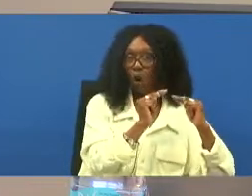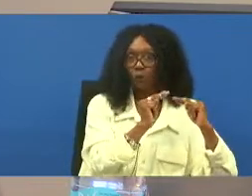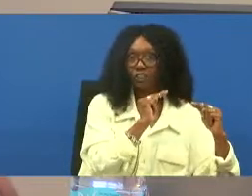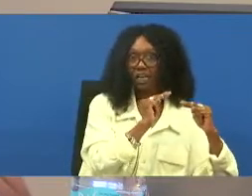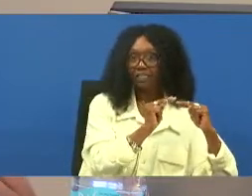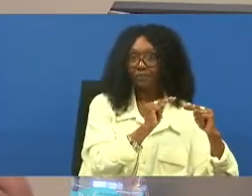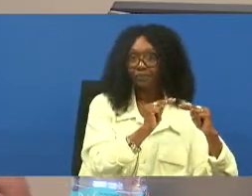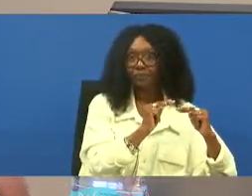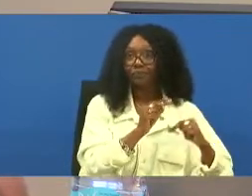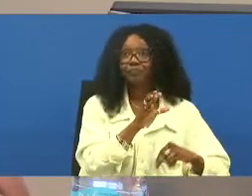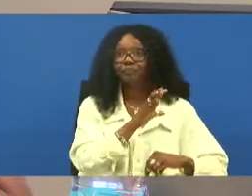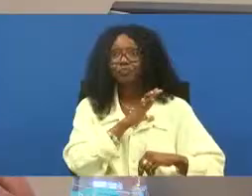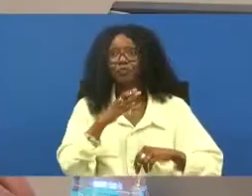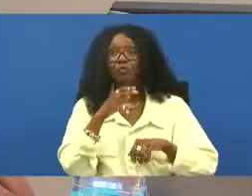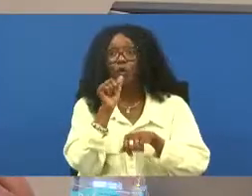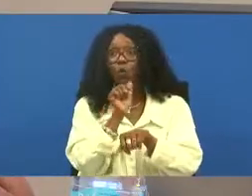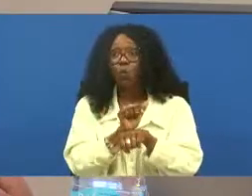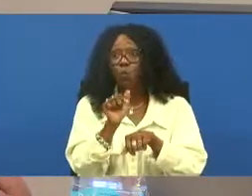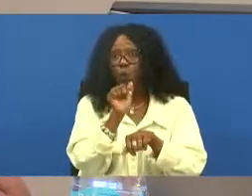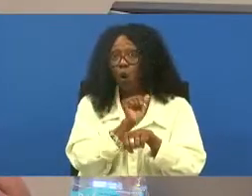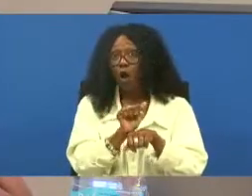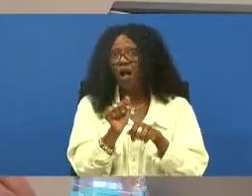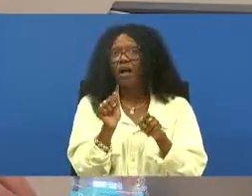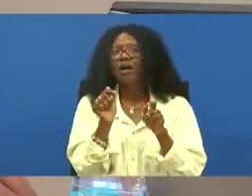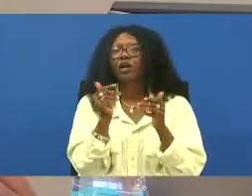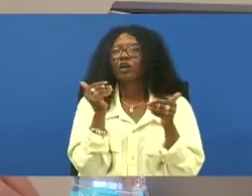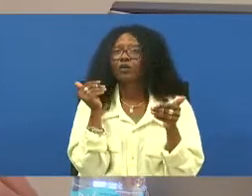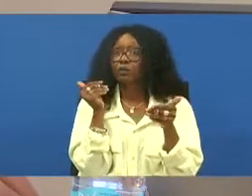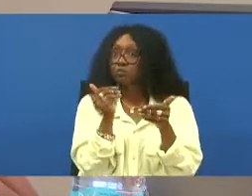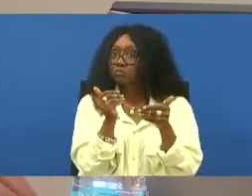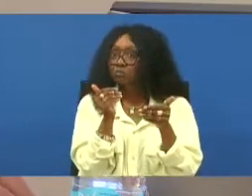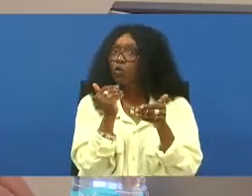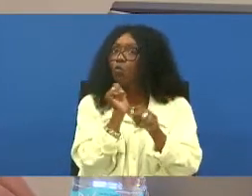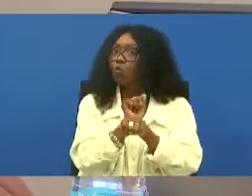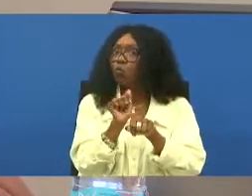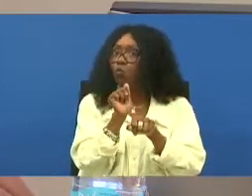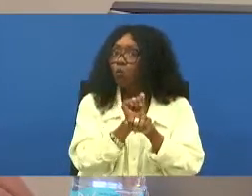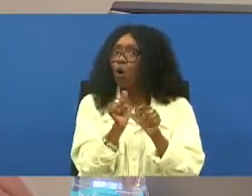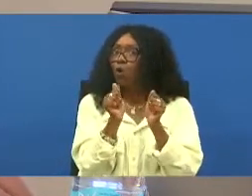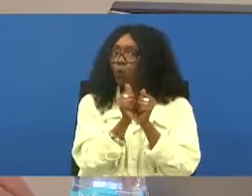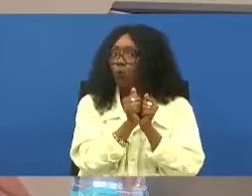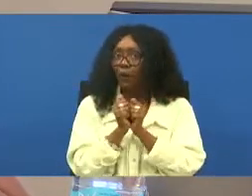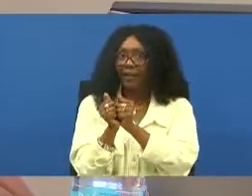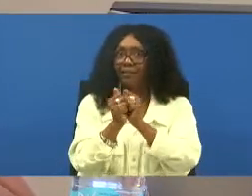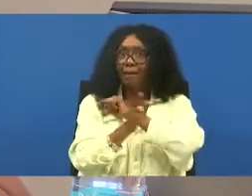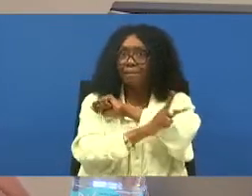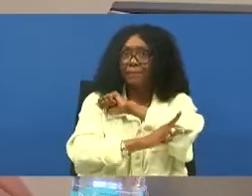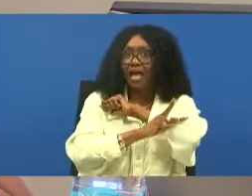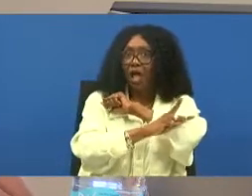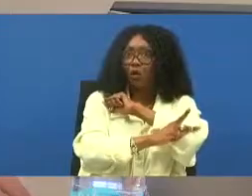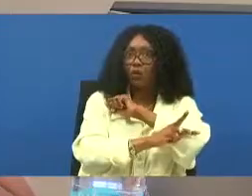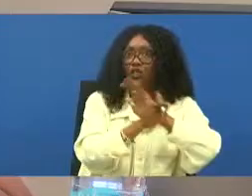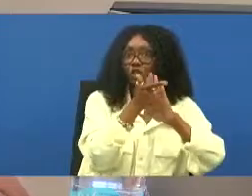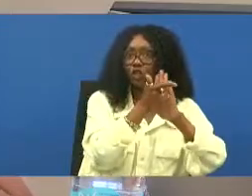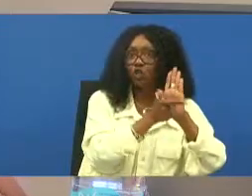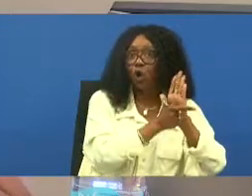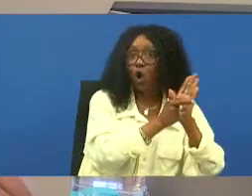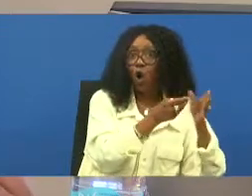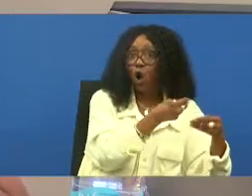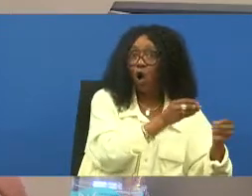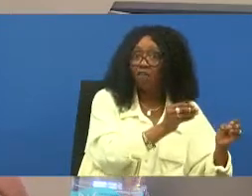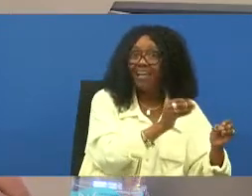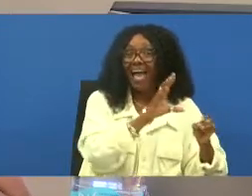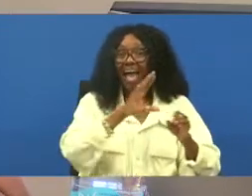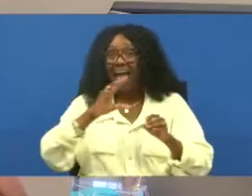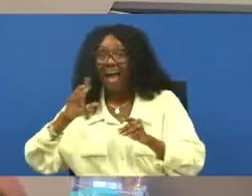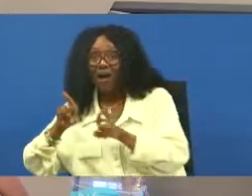So the committee has worked very closely with the parish attorney's office and the city's purchasing